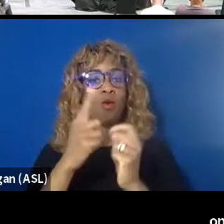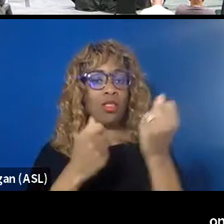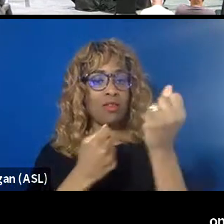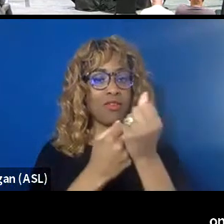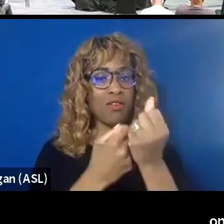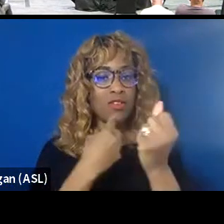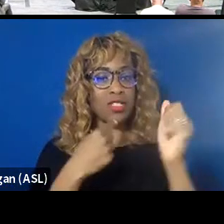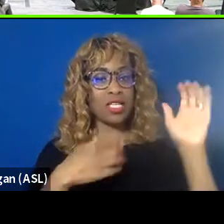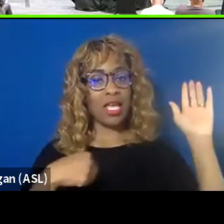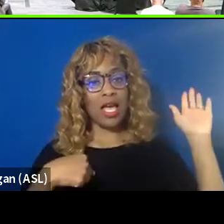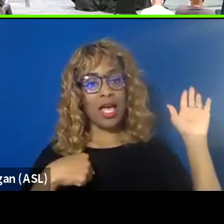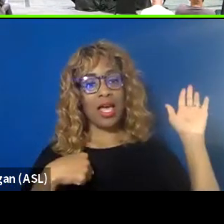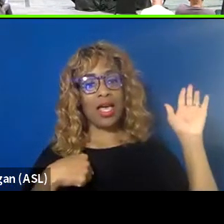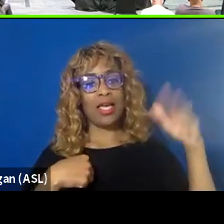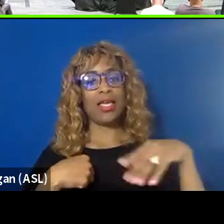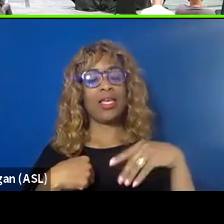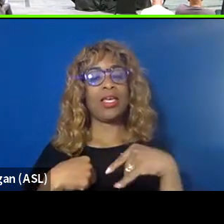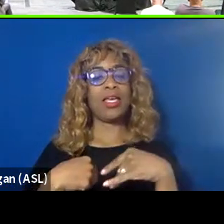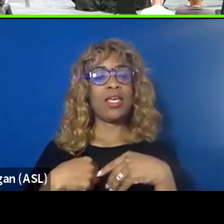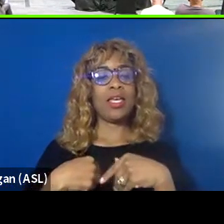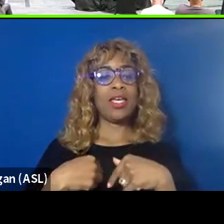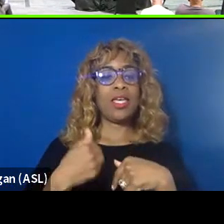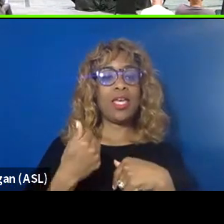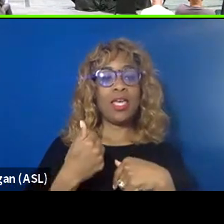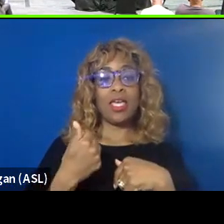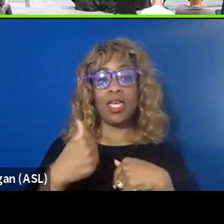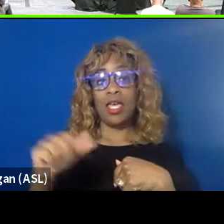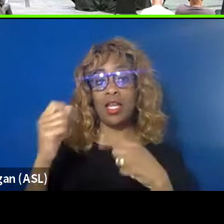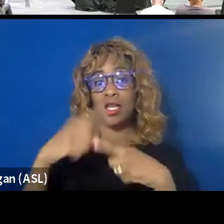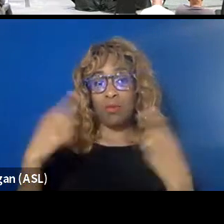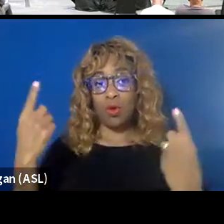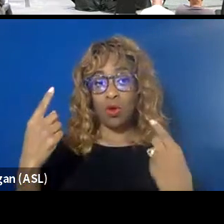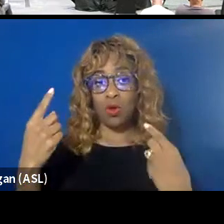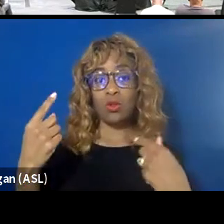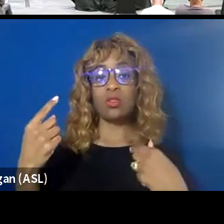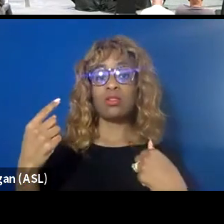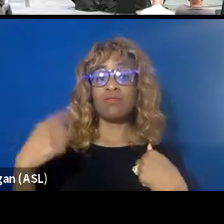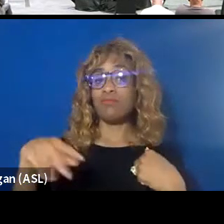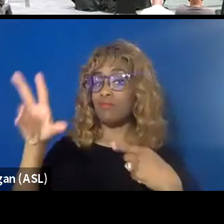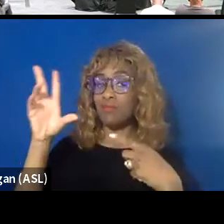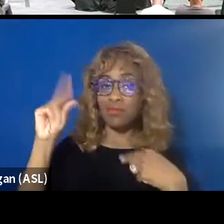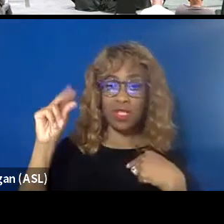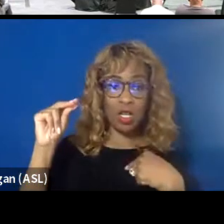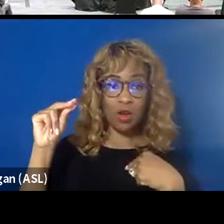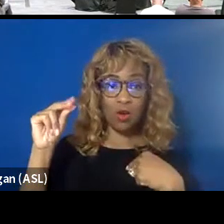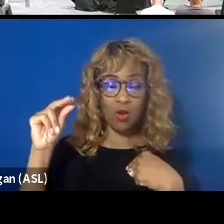please. Aye. Aye. All opposed, say nay.